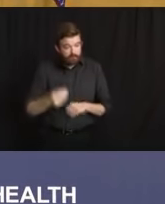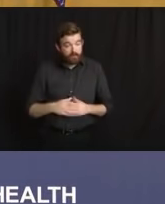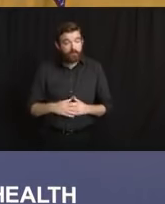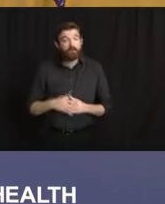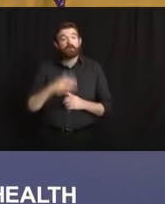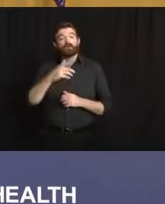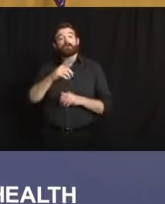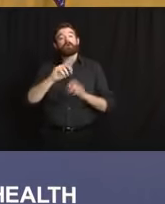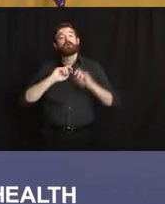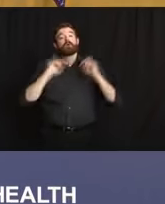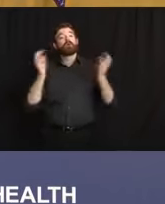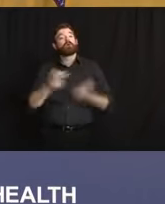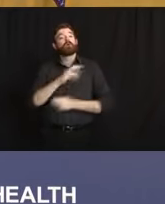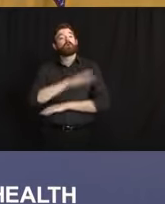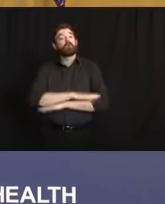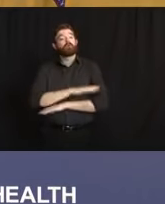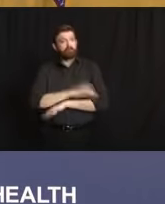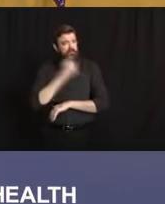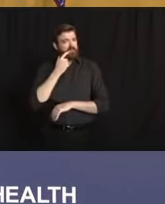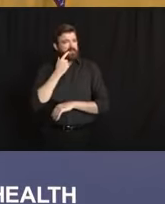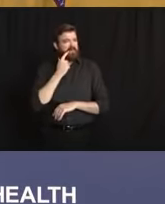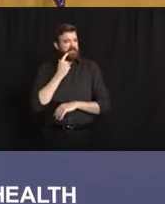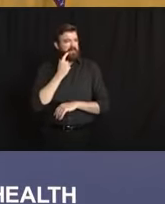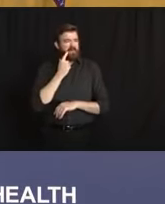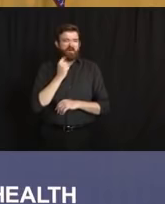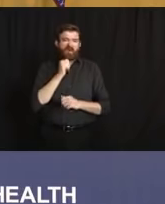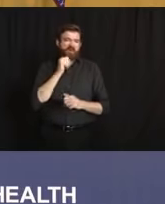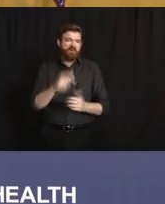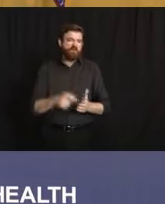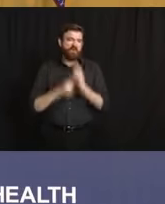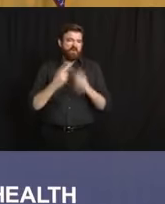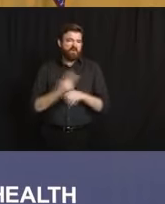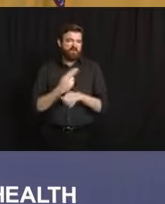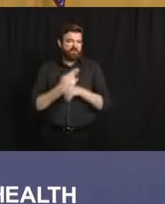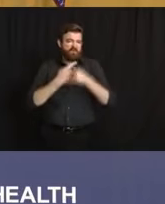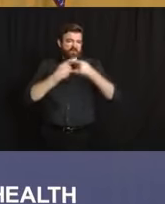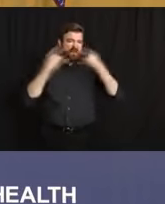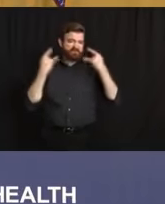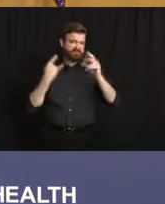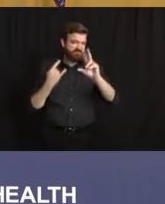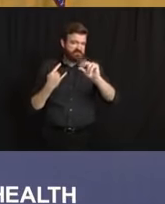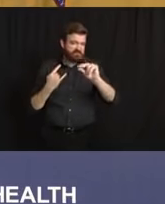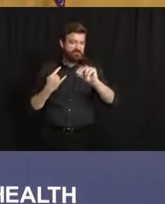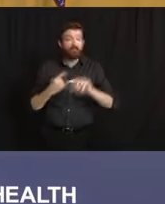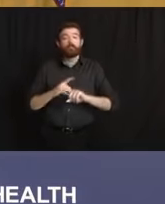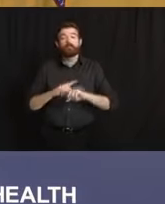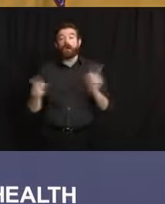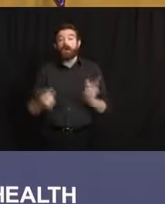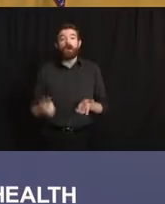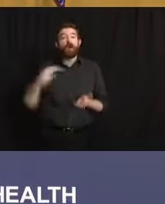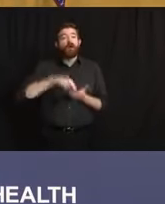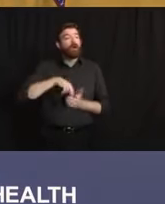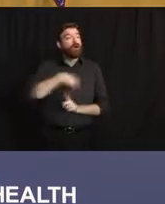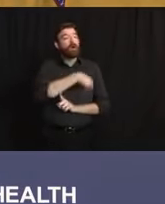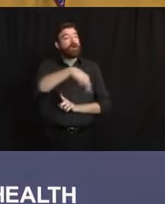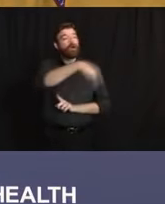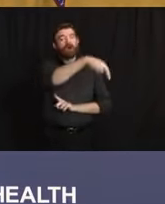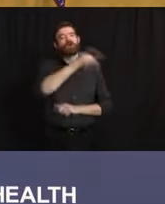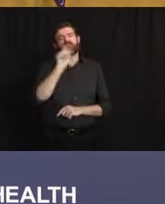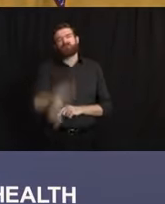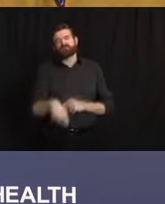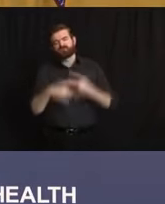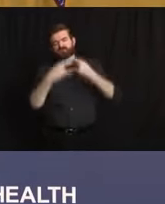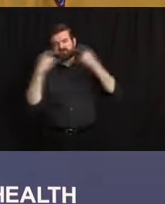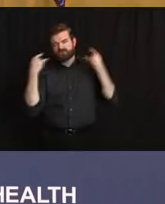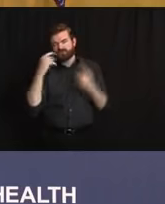we've mandated that. But if you're moving around, certainly if you're in the wait staff, but if you're moving around, you really do need to be wearing a